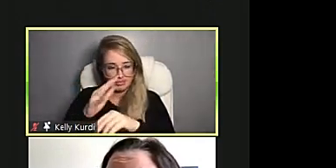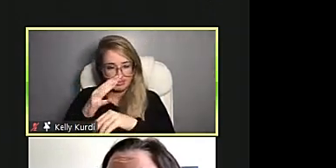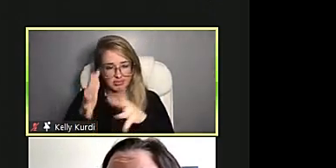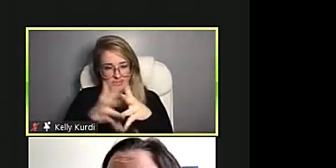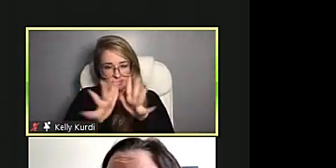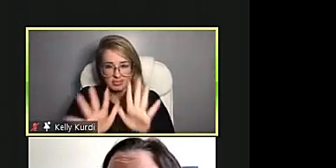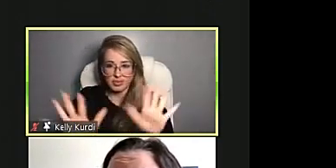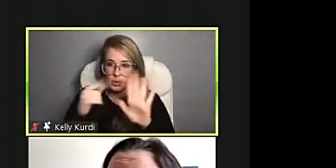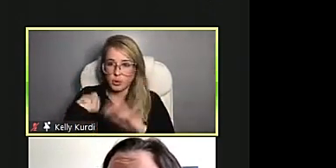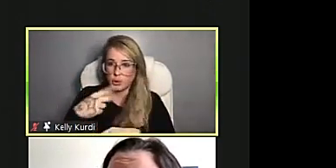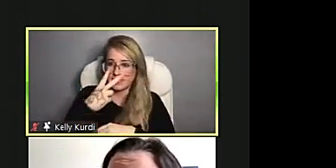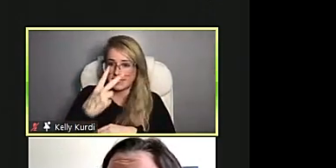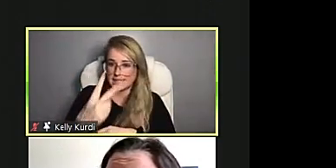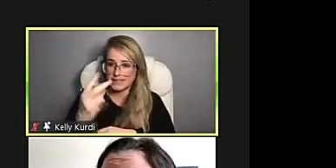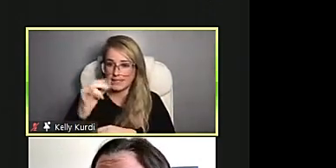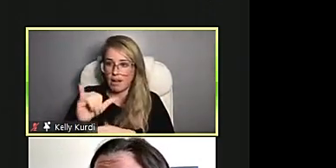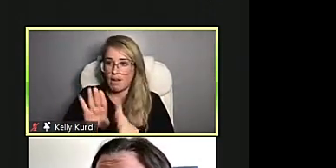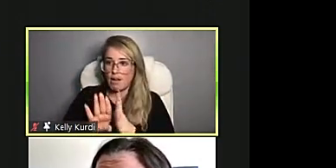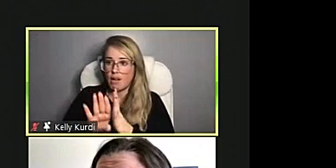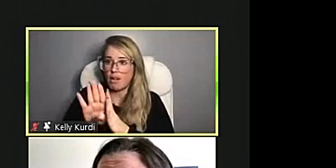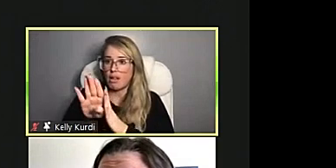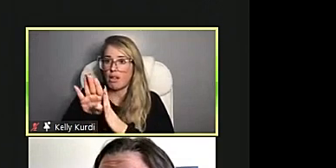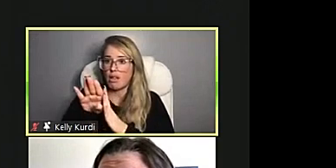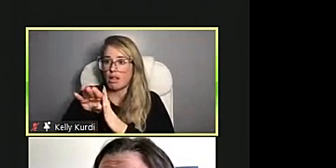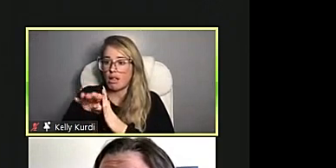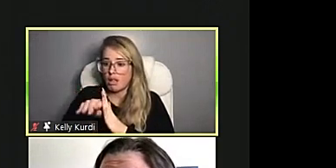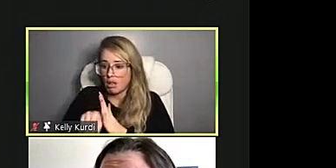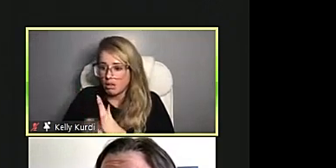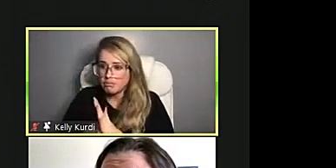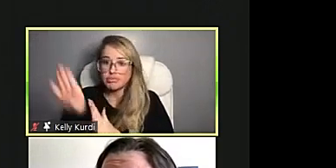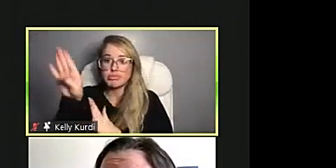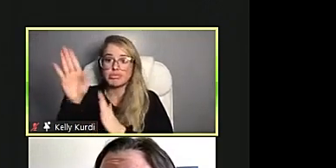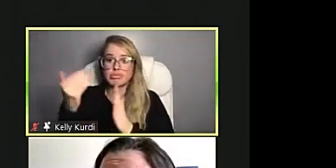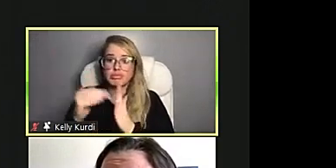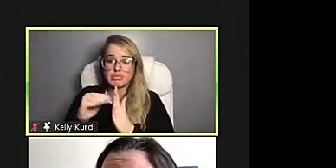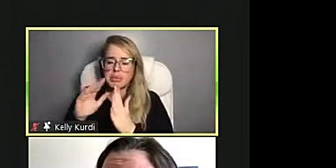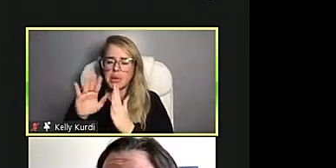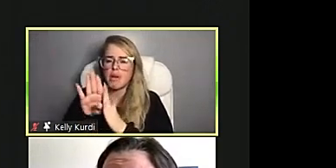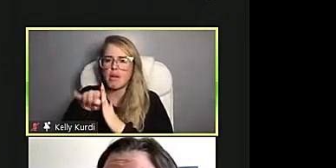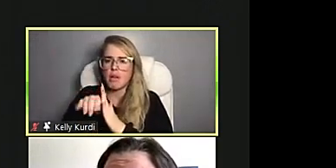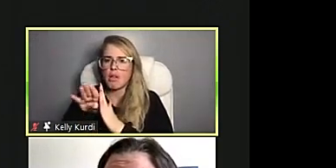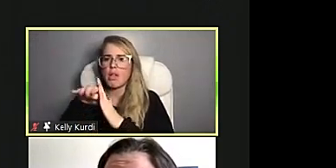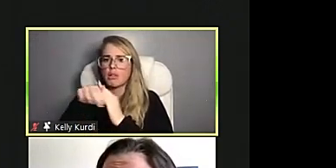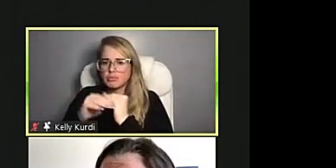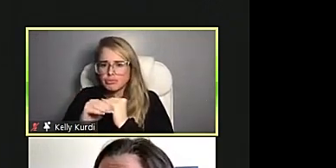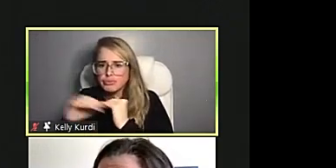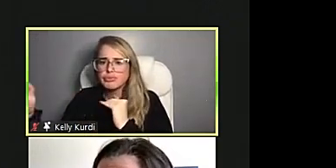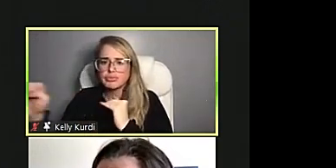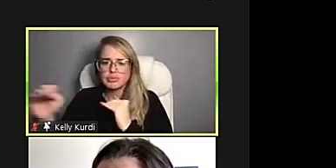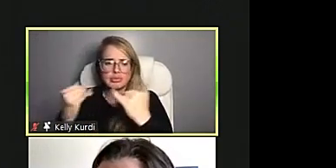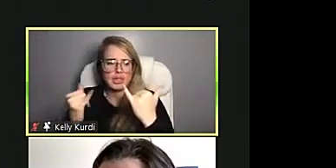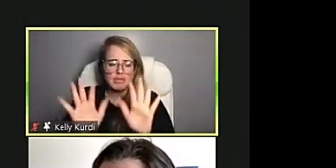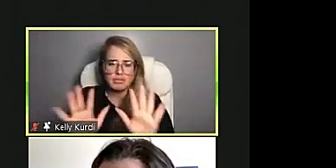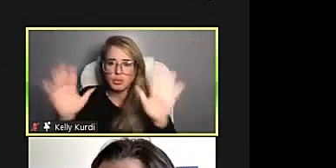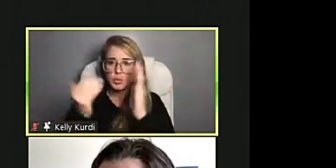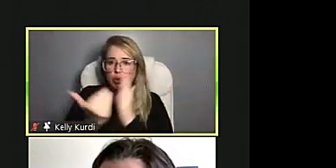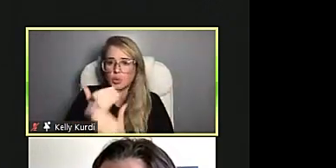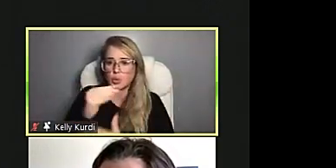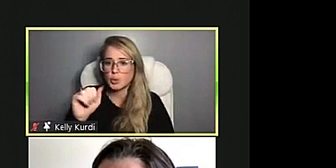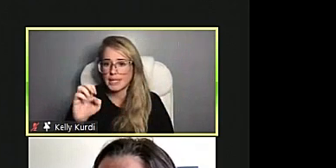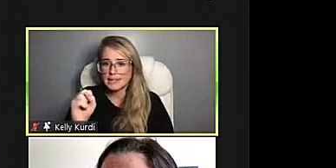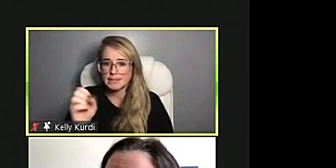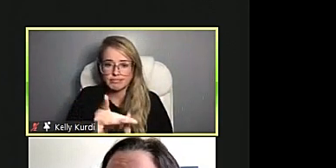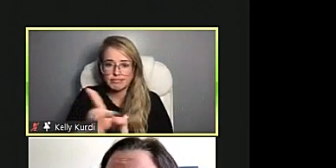reverse of the downward trend. And there is the beginning of a flattening across the country and new cases being